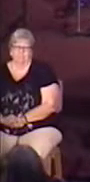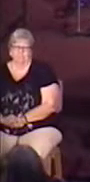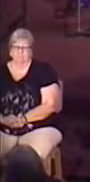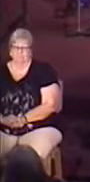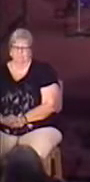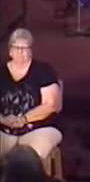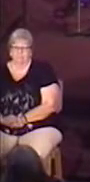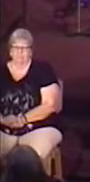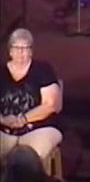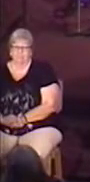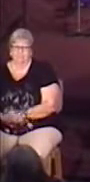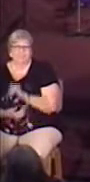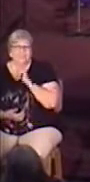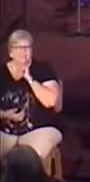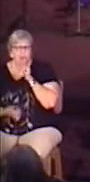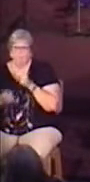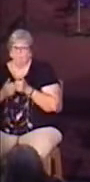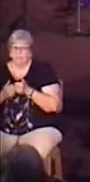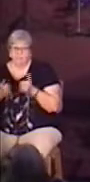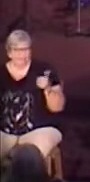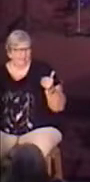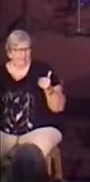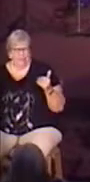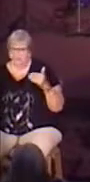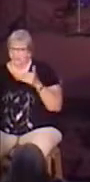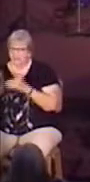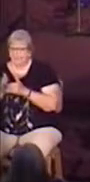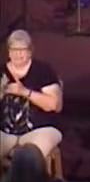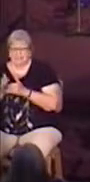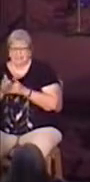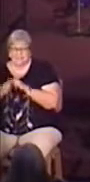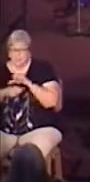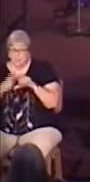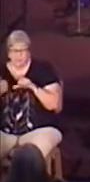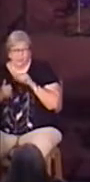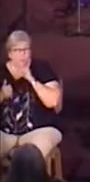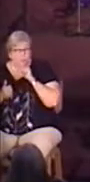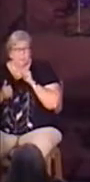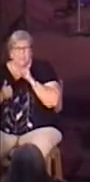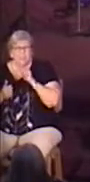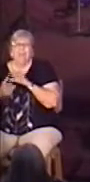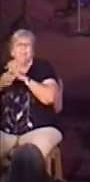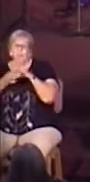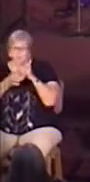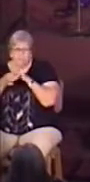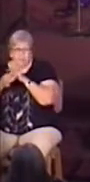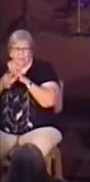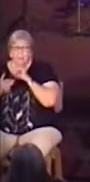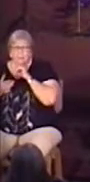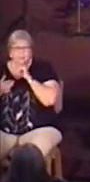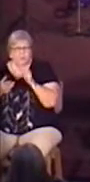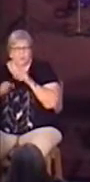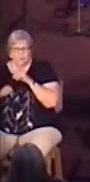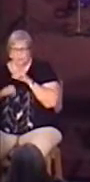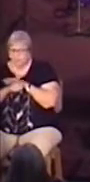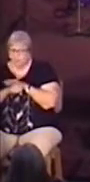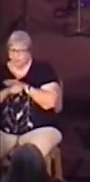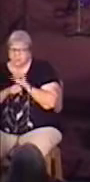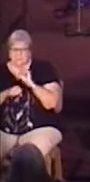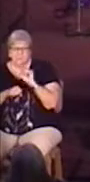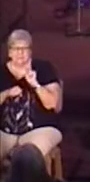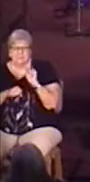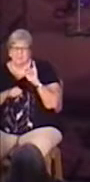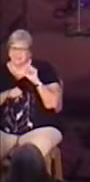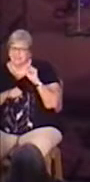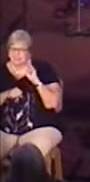judgment. Don't be divided against each other. Don't be disunified. Don't create schisms. Don't go off in your